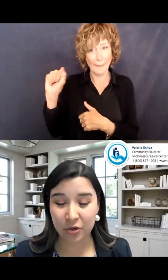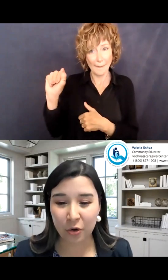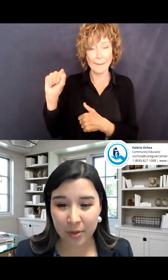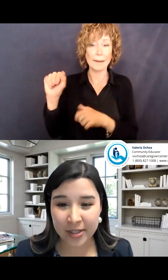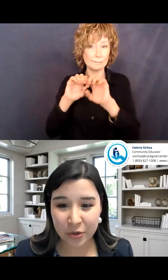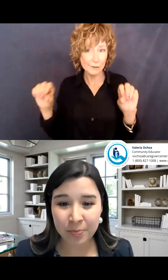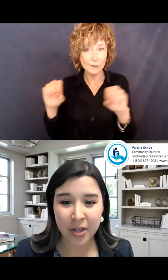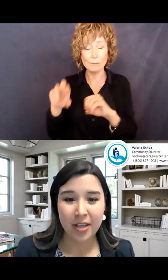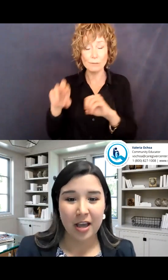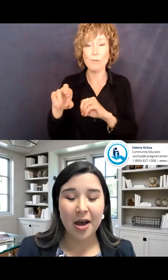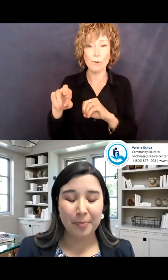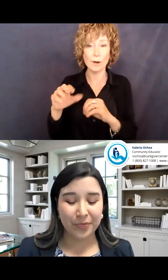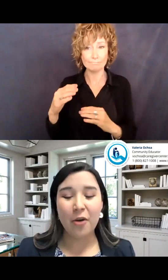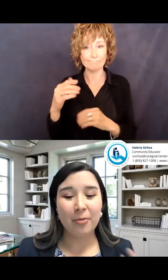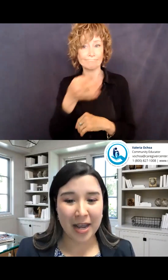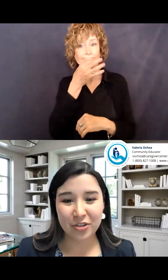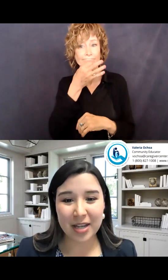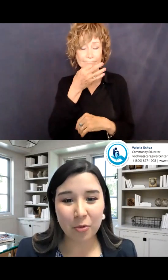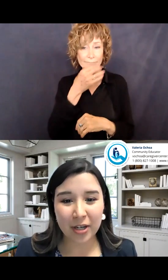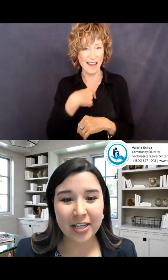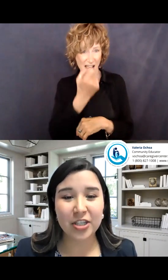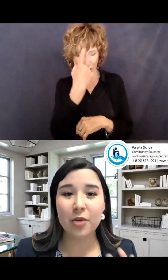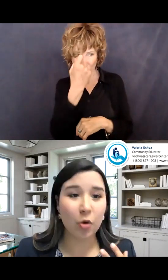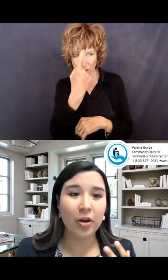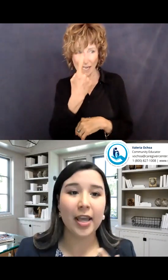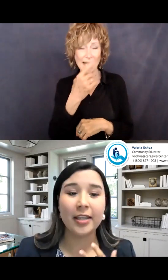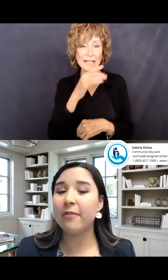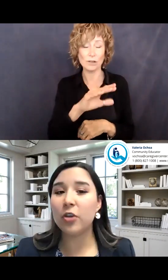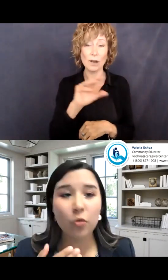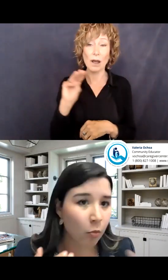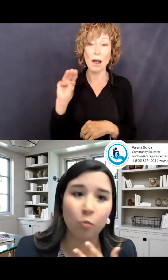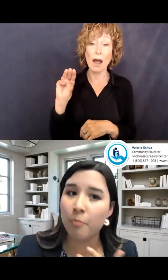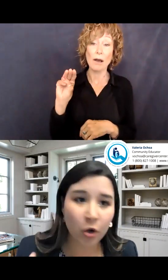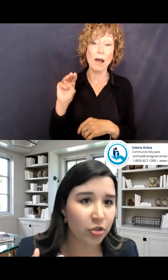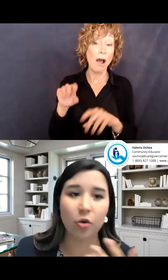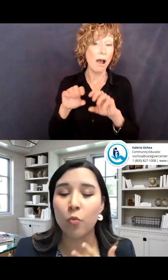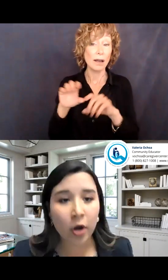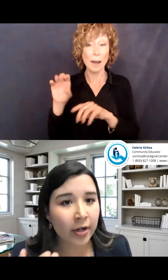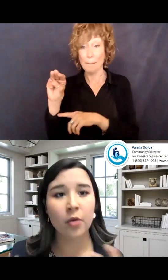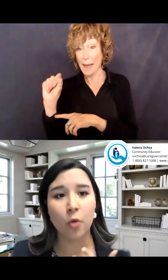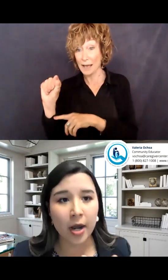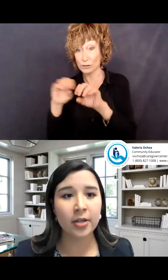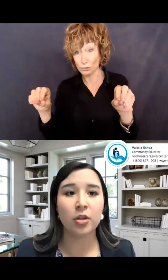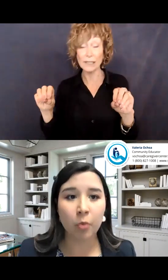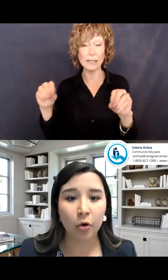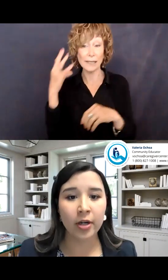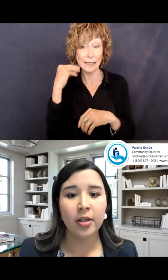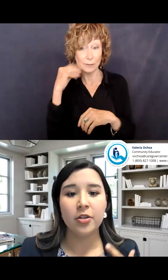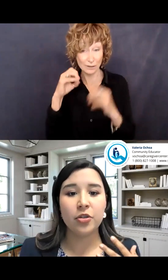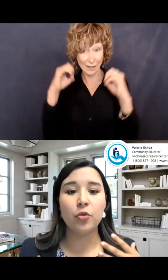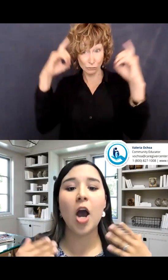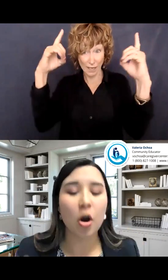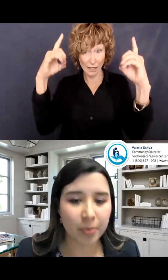understands what you're going through. Our master's level clinician will again give you a personal one-on-one